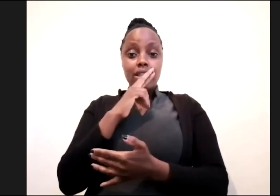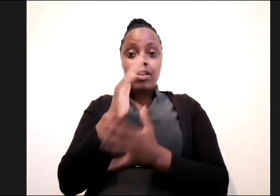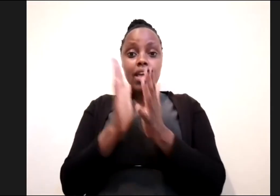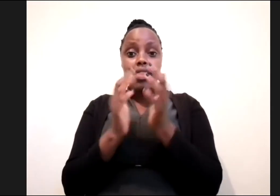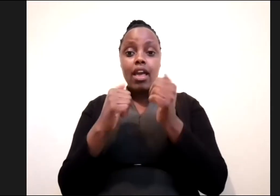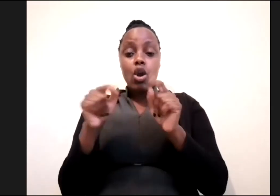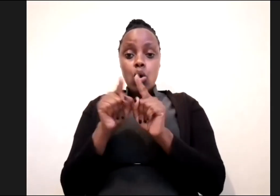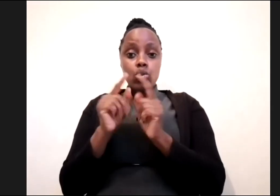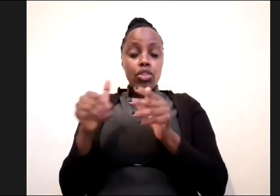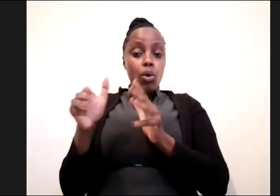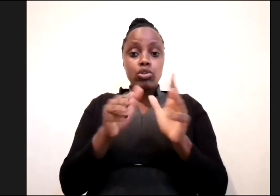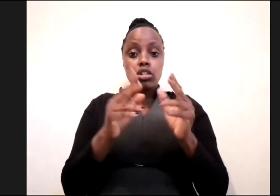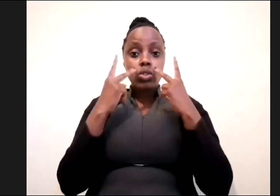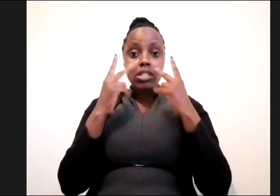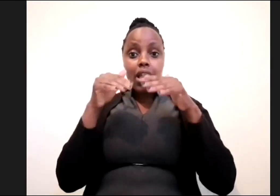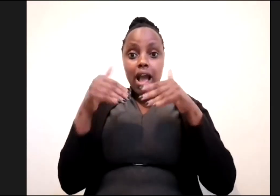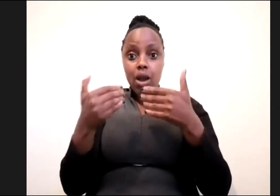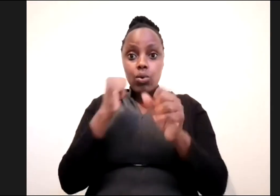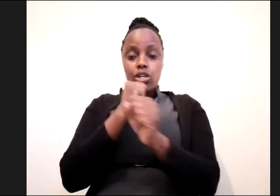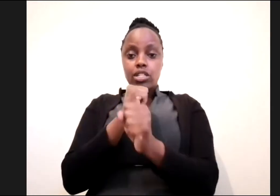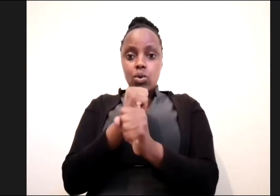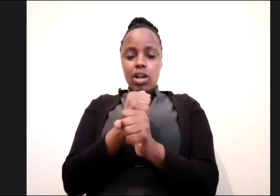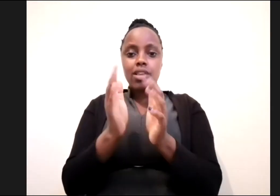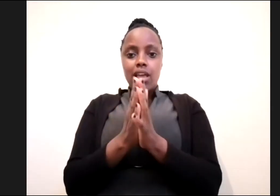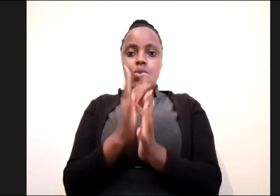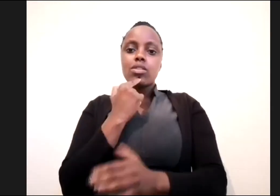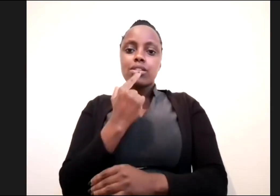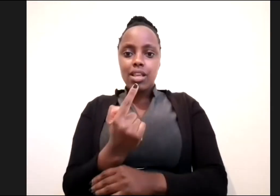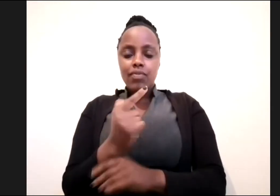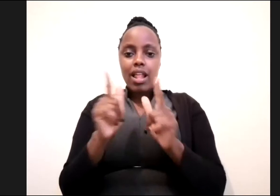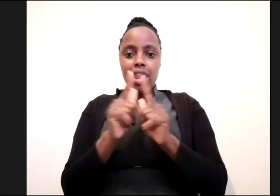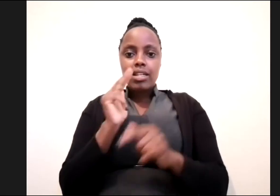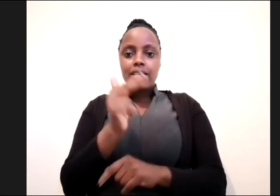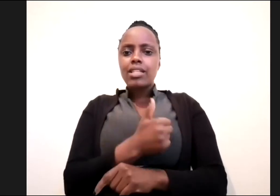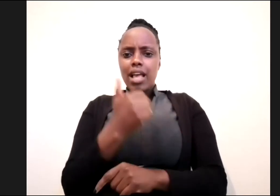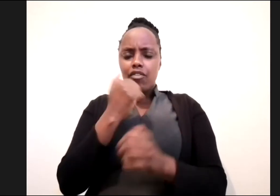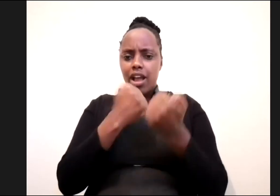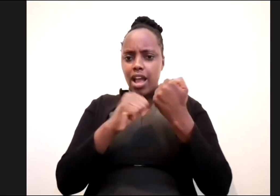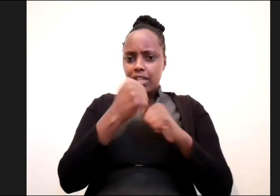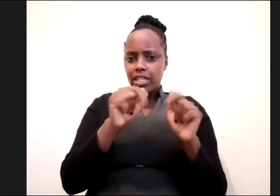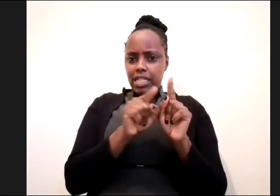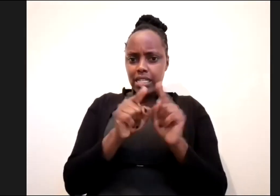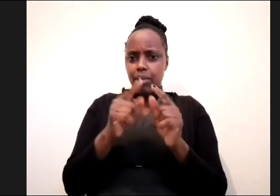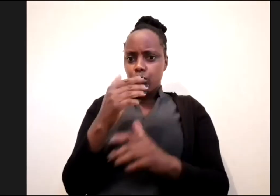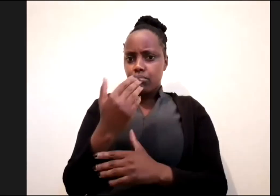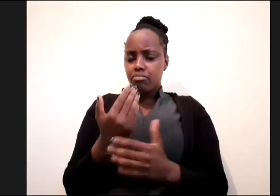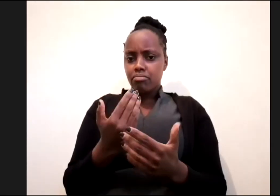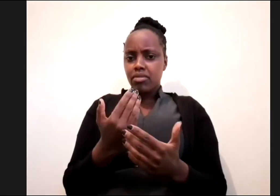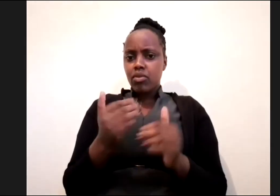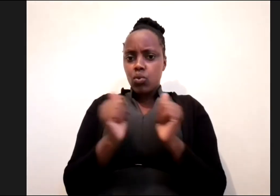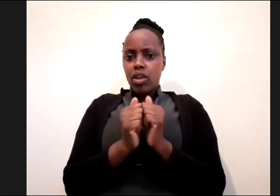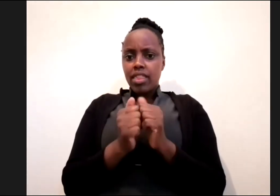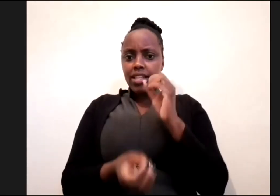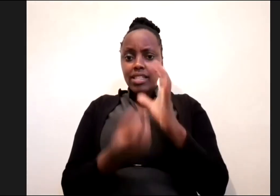also to see how it works. And I will say, let's have on the second step the setup of